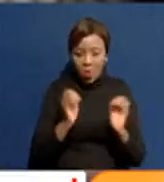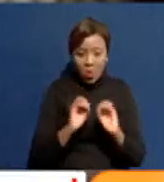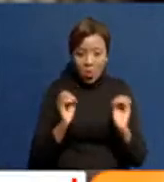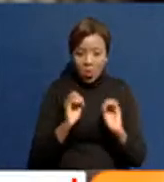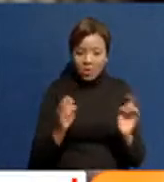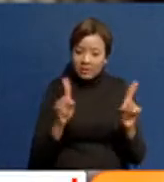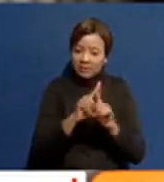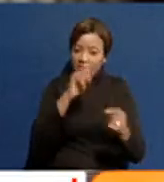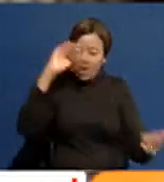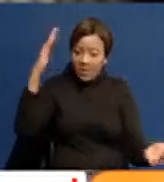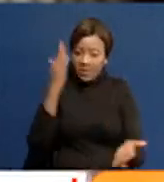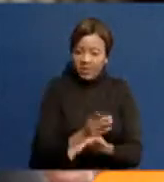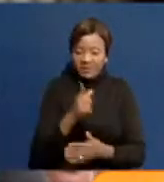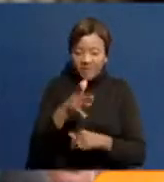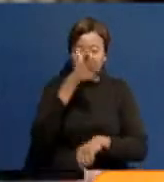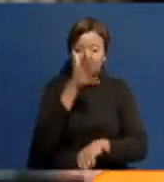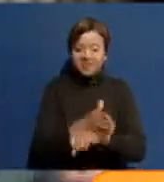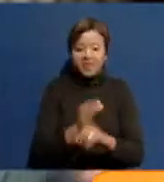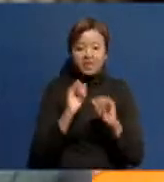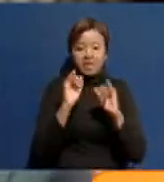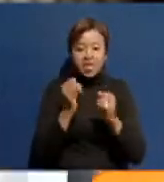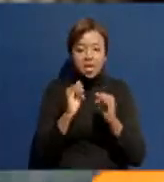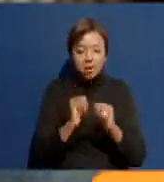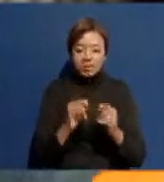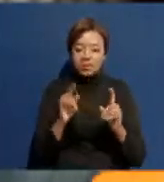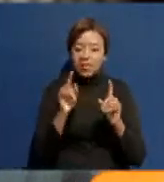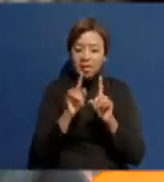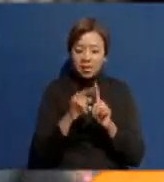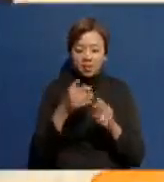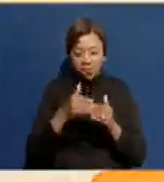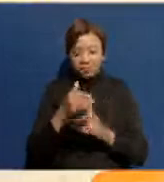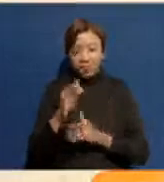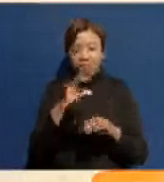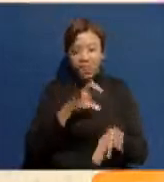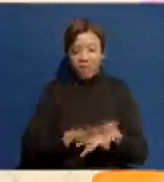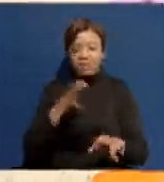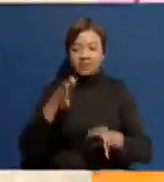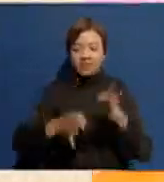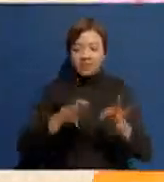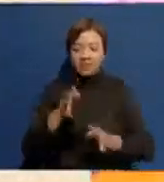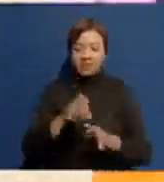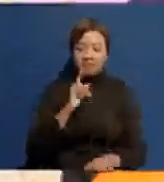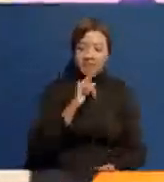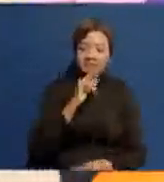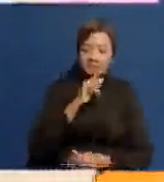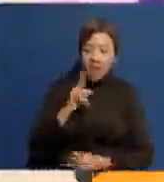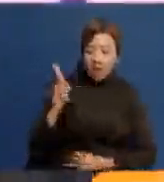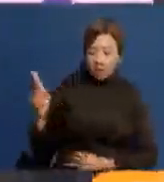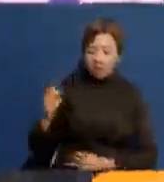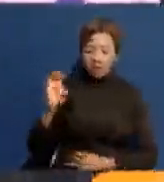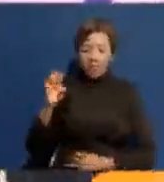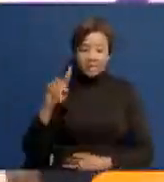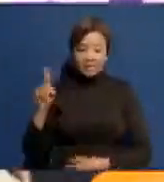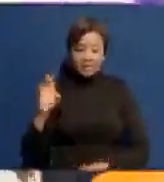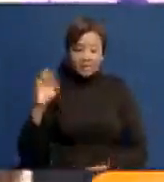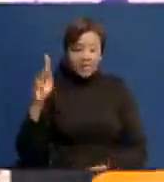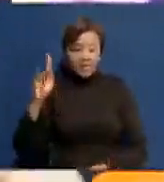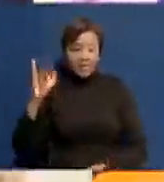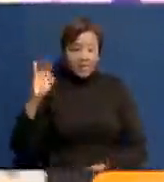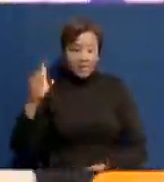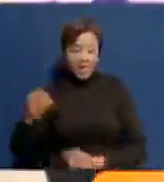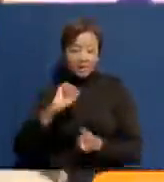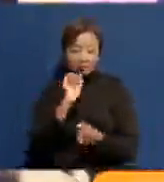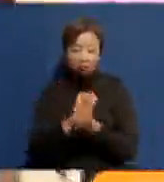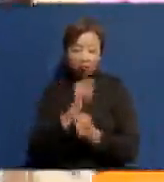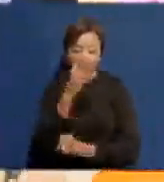now that is false, and justice also will prevail. Ezekiel Ombok Odero was arrested on April